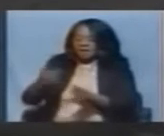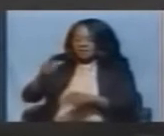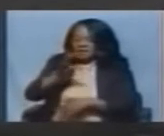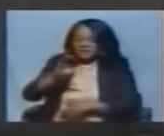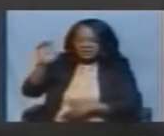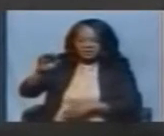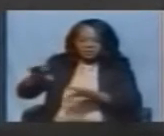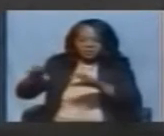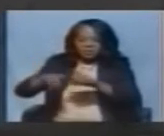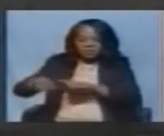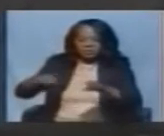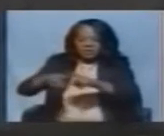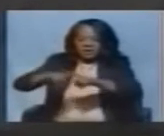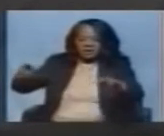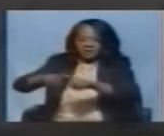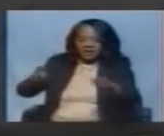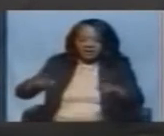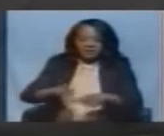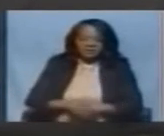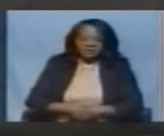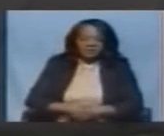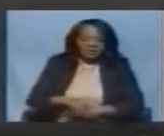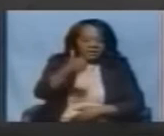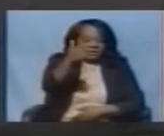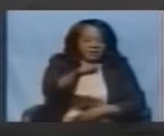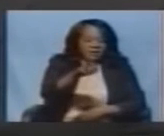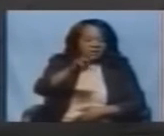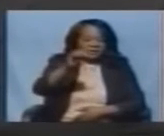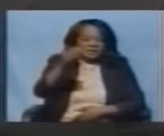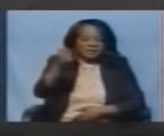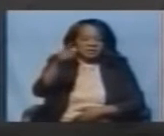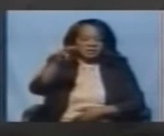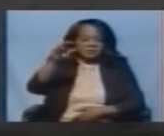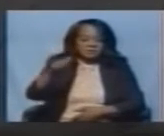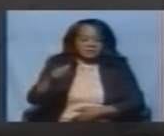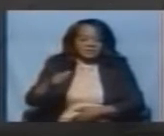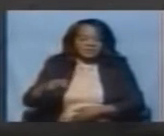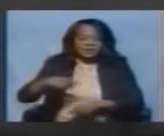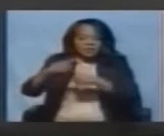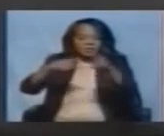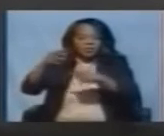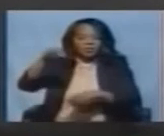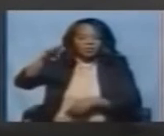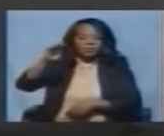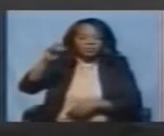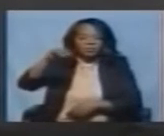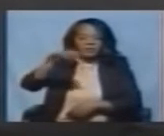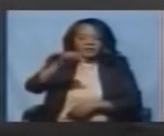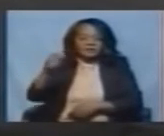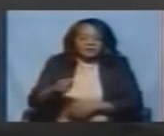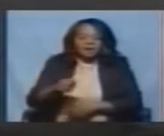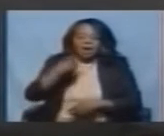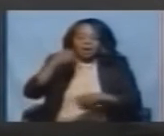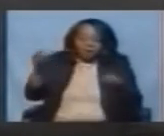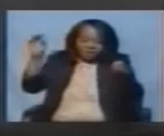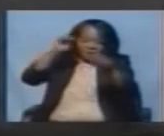I'm trying to, you are buying 10 rims and I must travel here to Mwense, it's going to cost you, I'm going to add the value of my traveling there,